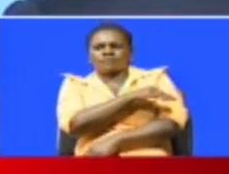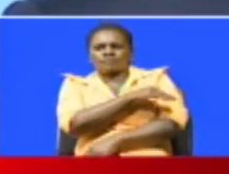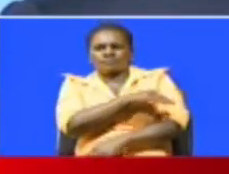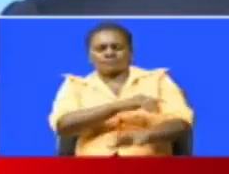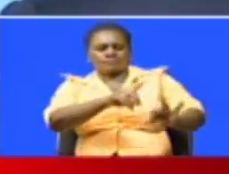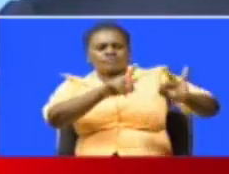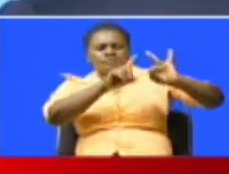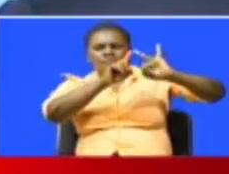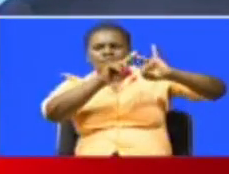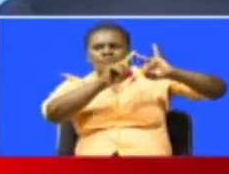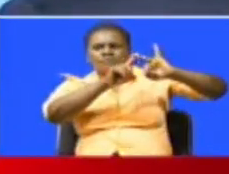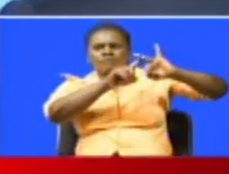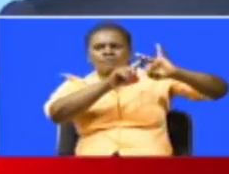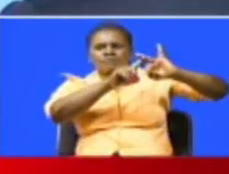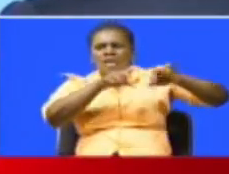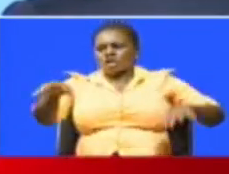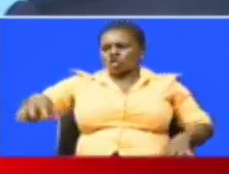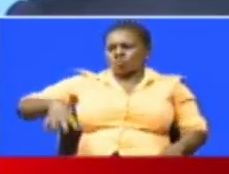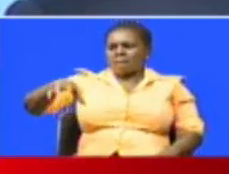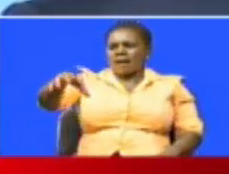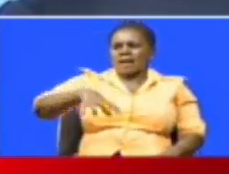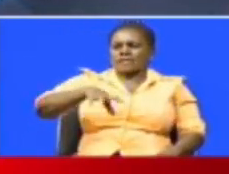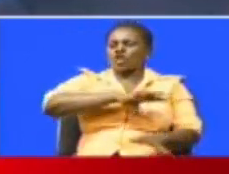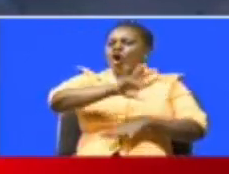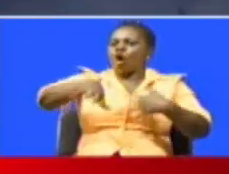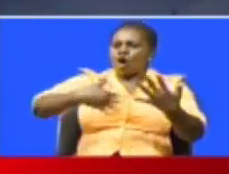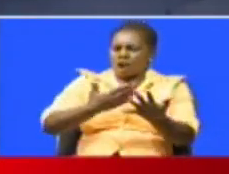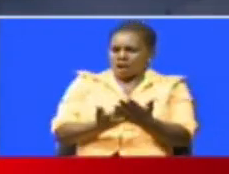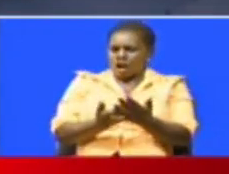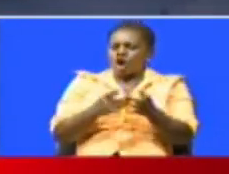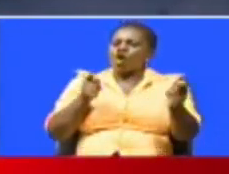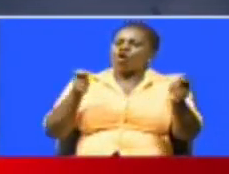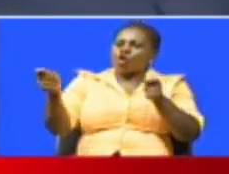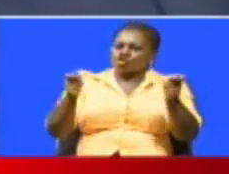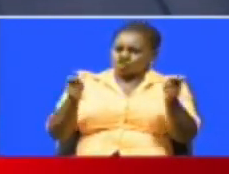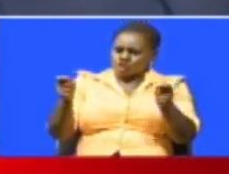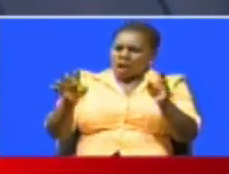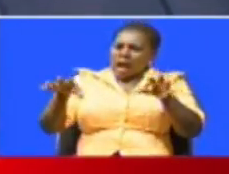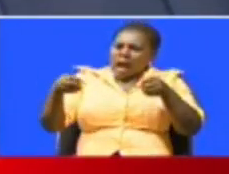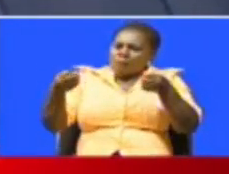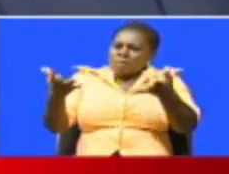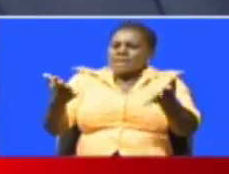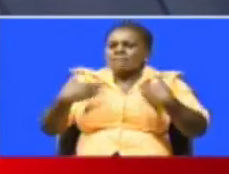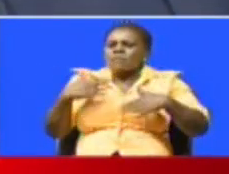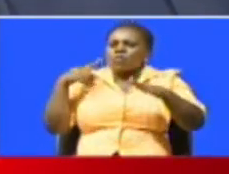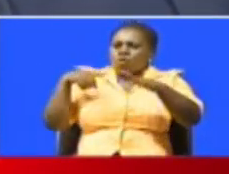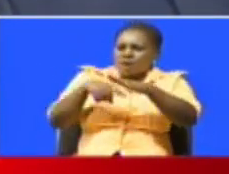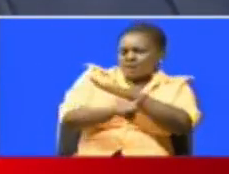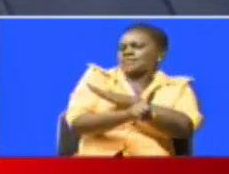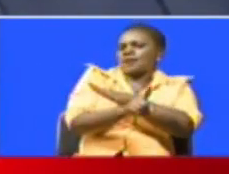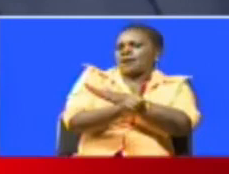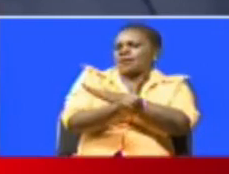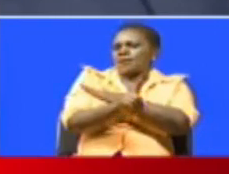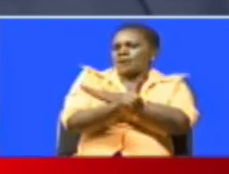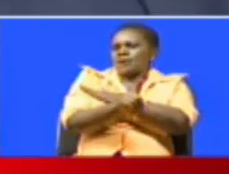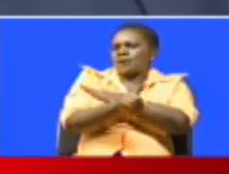B, all supermarkets are required to limit the number of shoppers inside